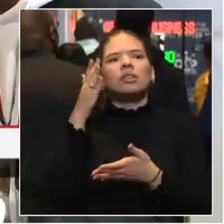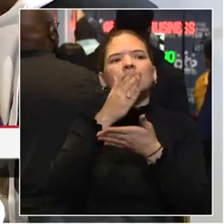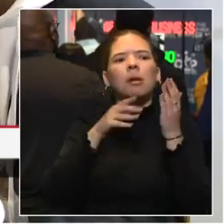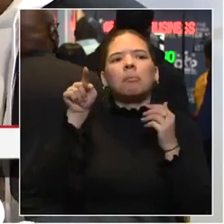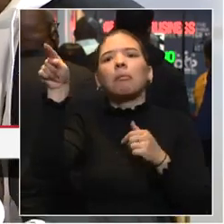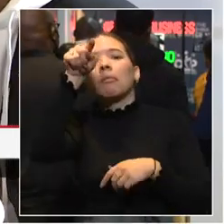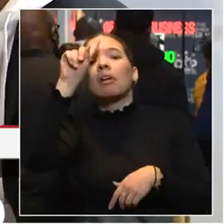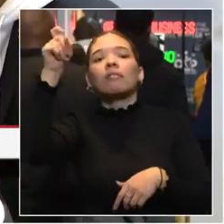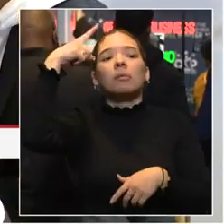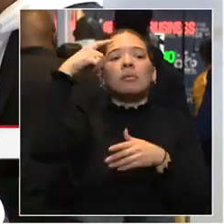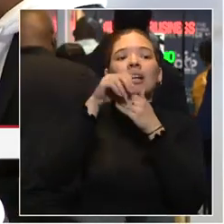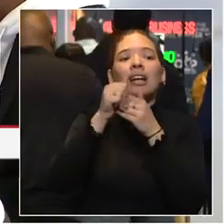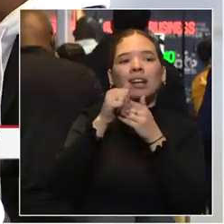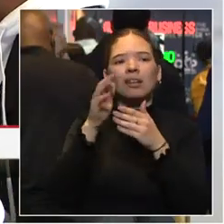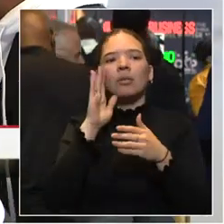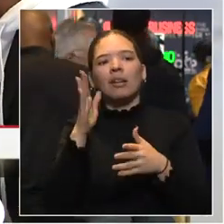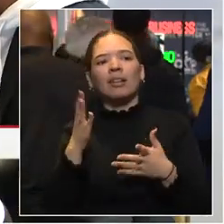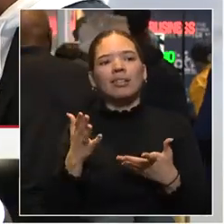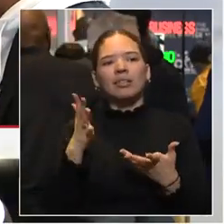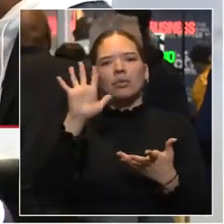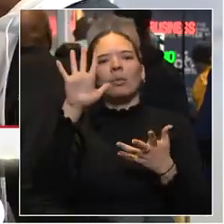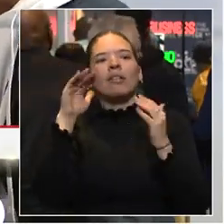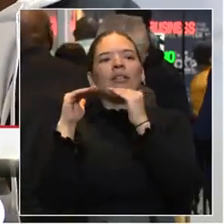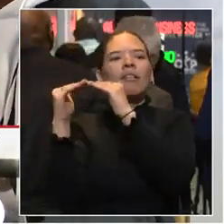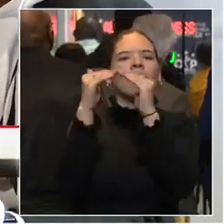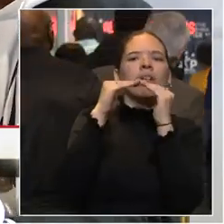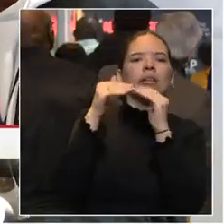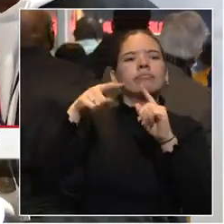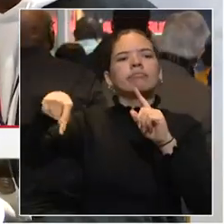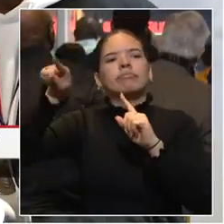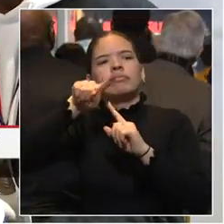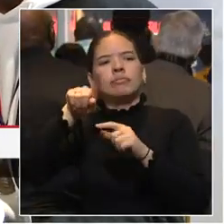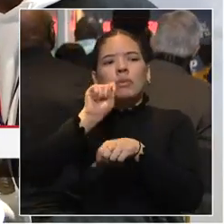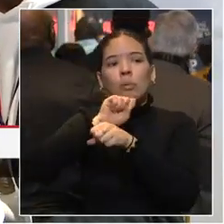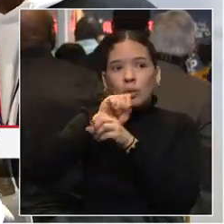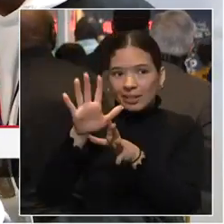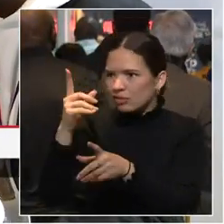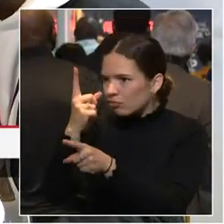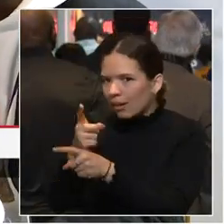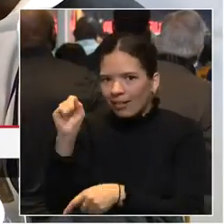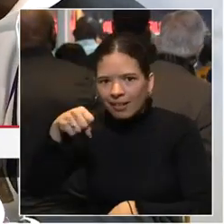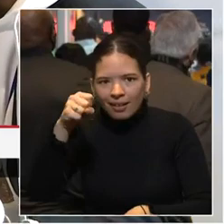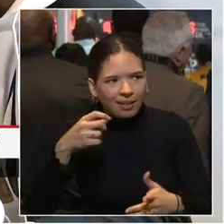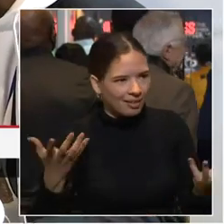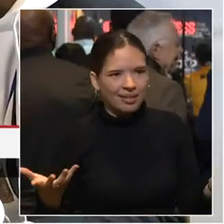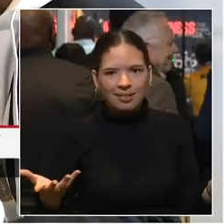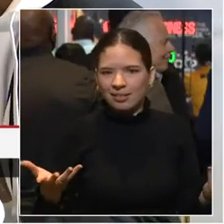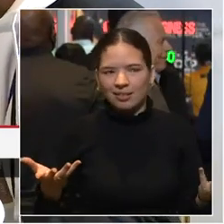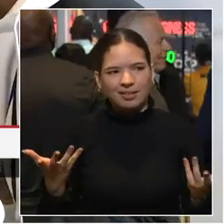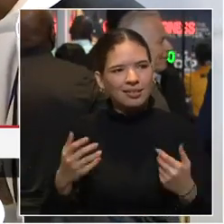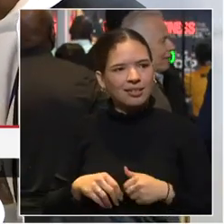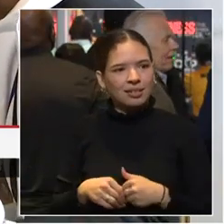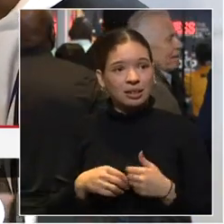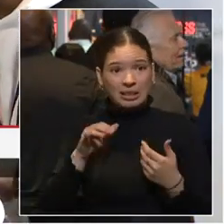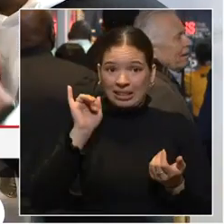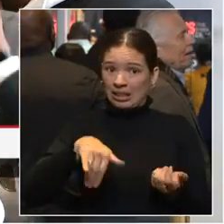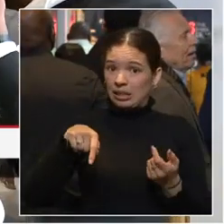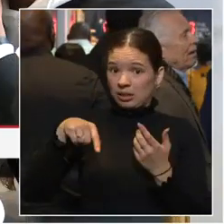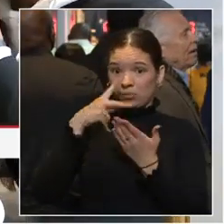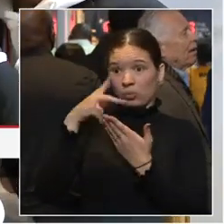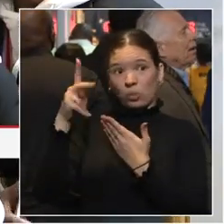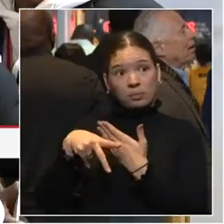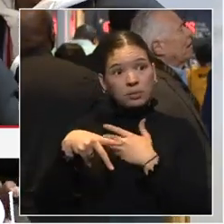as your colleagues and your peers and your coworkers, basically. Yeah. And especially being a part of SYEP and being